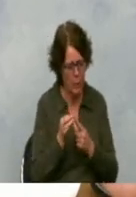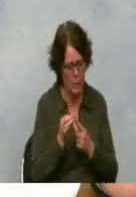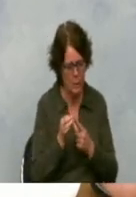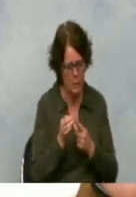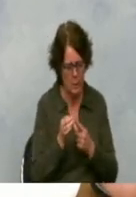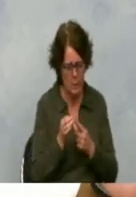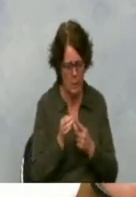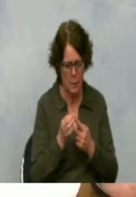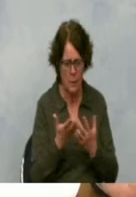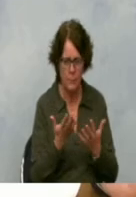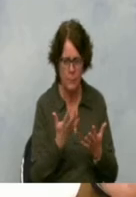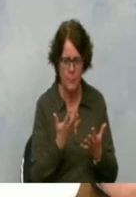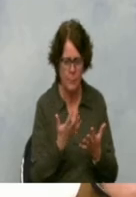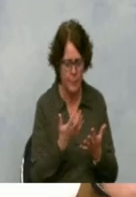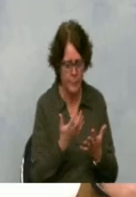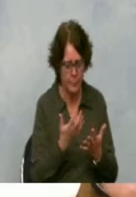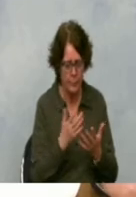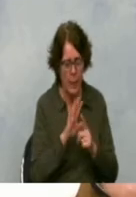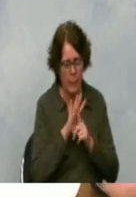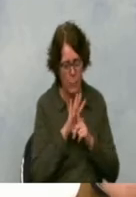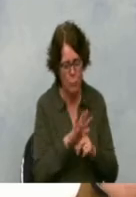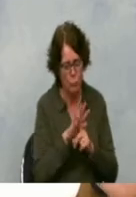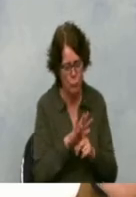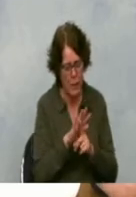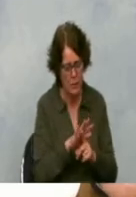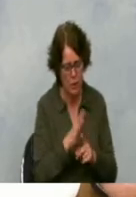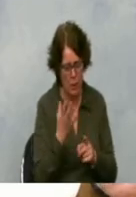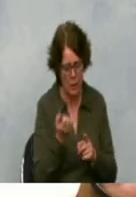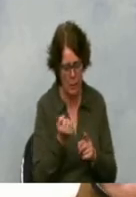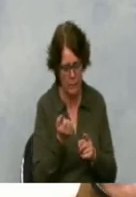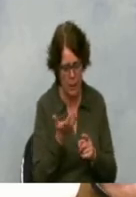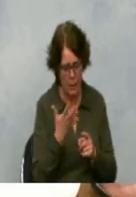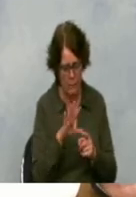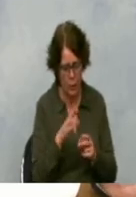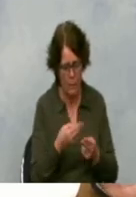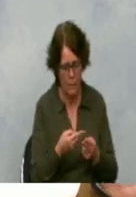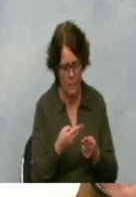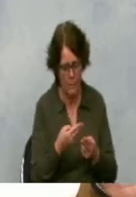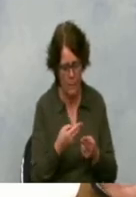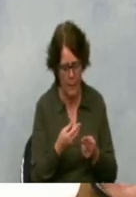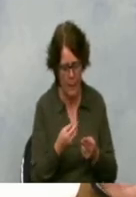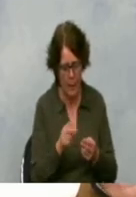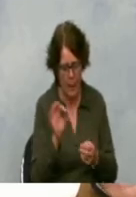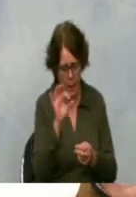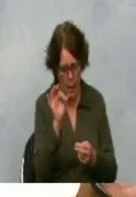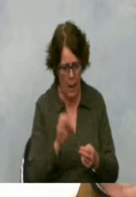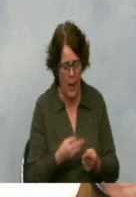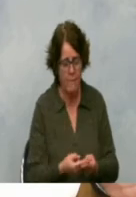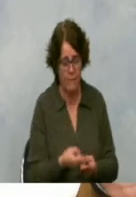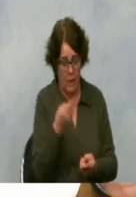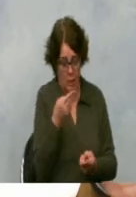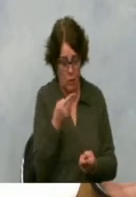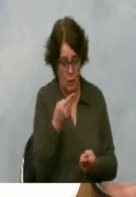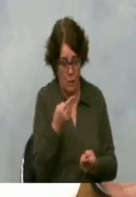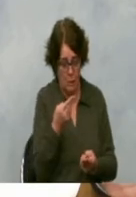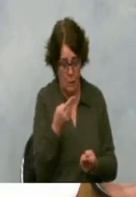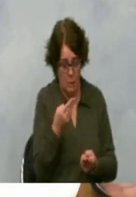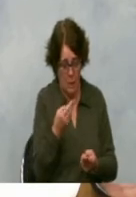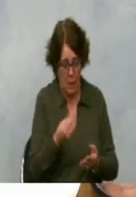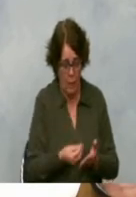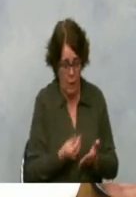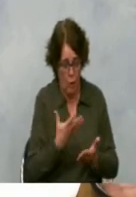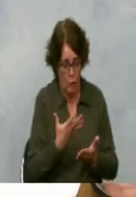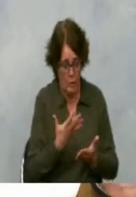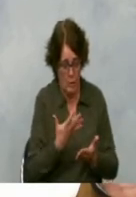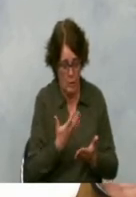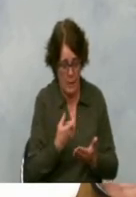meeting this morning, which is the pressure that we've got coming from inflation. the way that it's pushed up costs within our revenue budget,